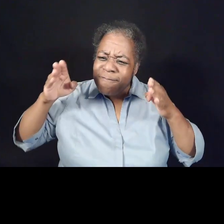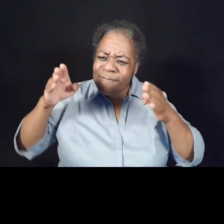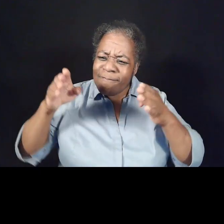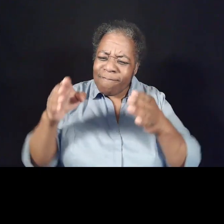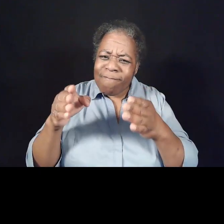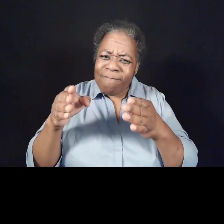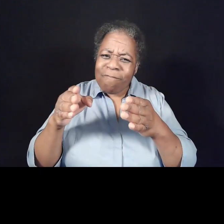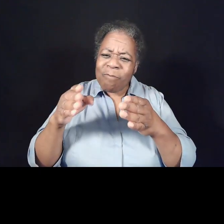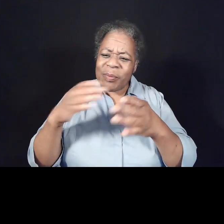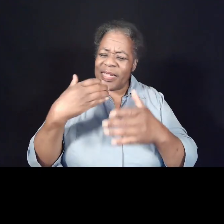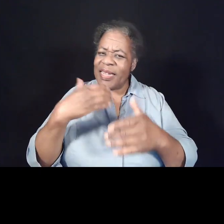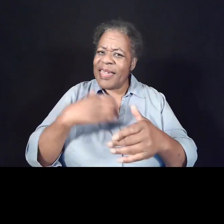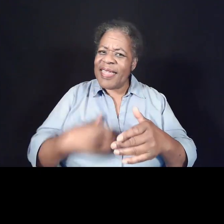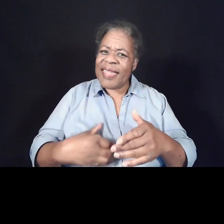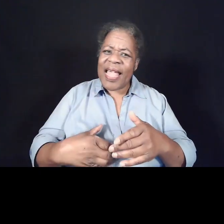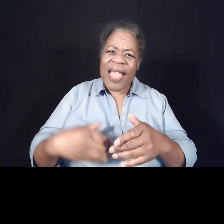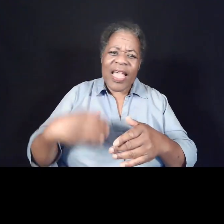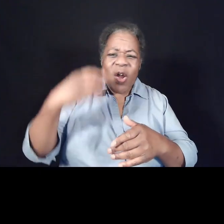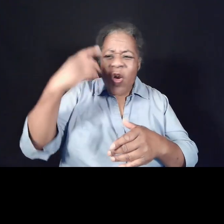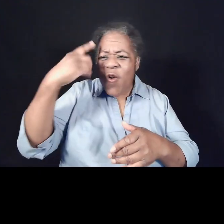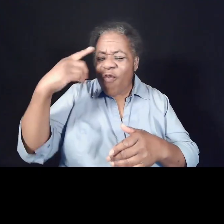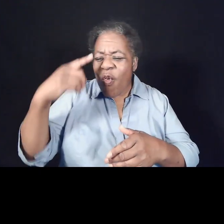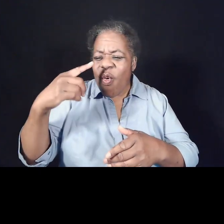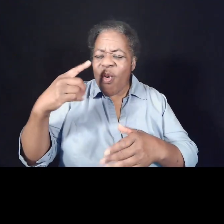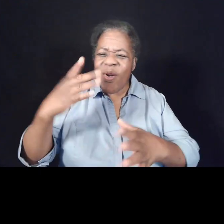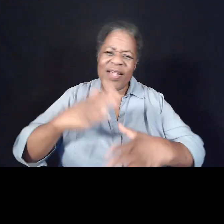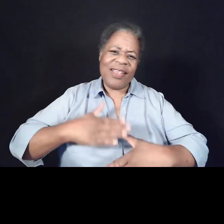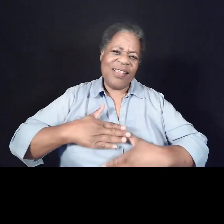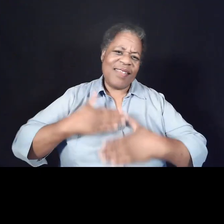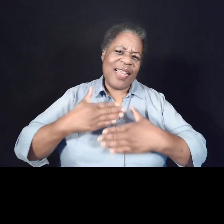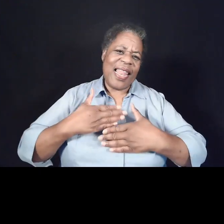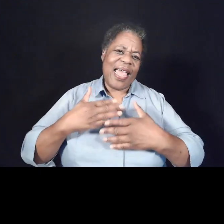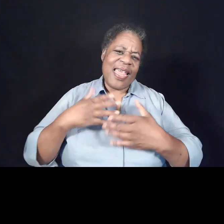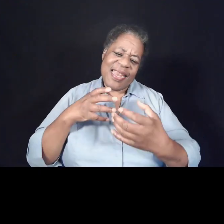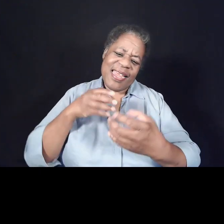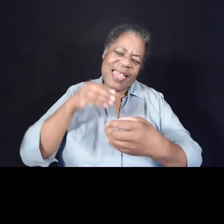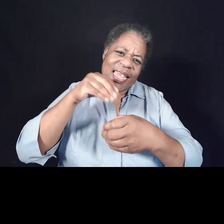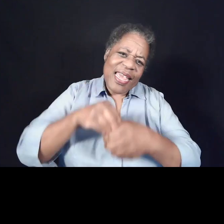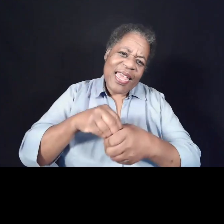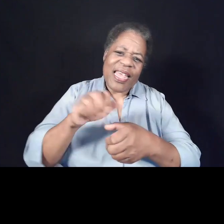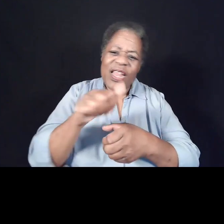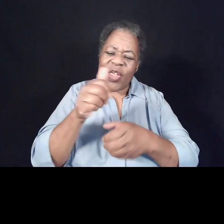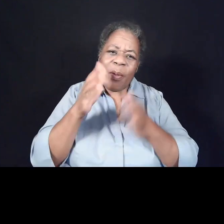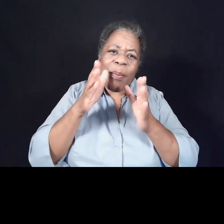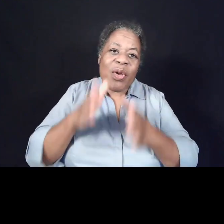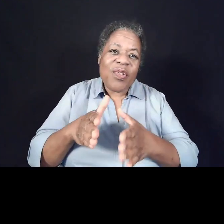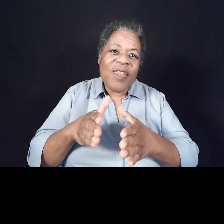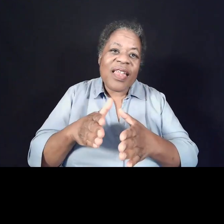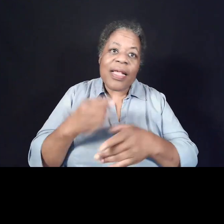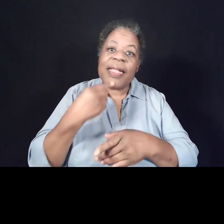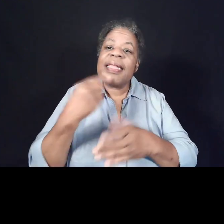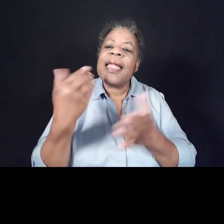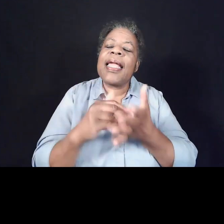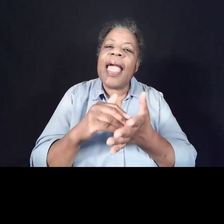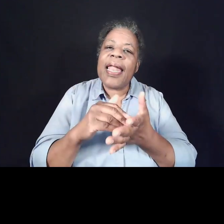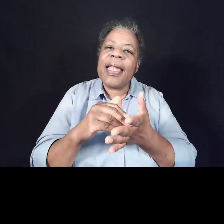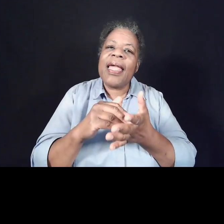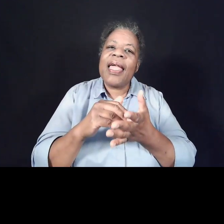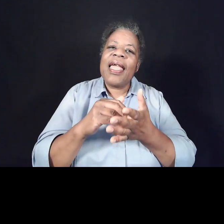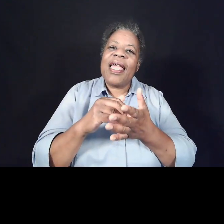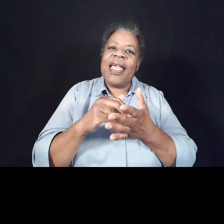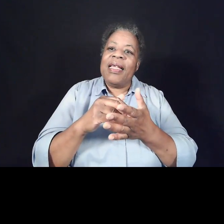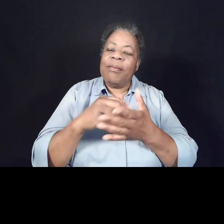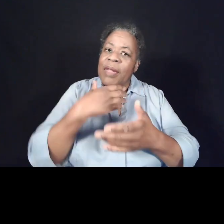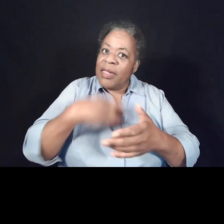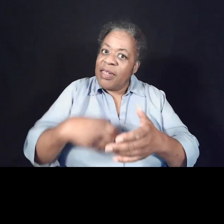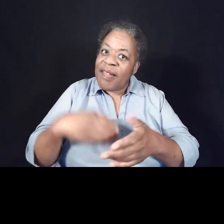all-encompassing desire for and delight in another person. I'm going to say that again. An all-encompassing desire